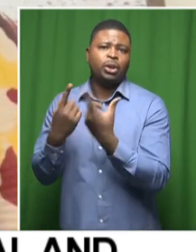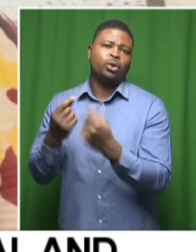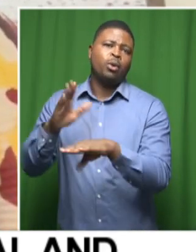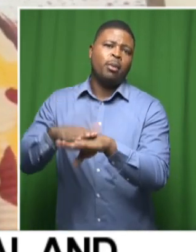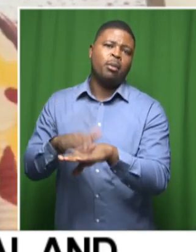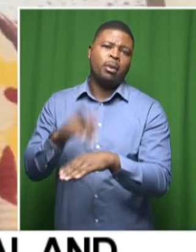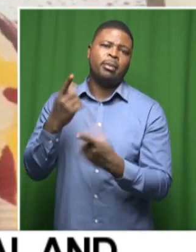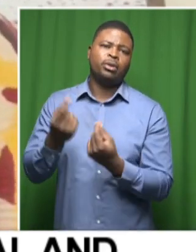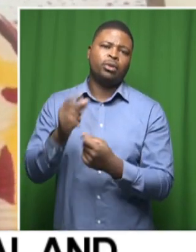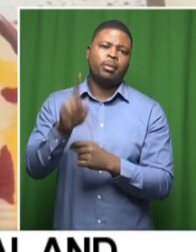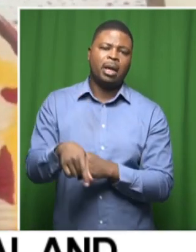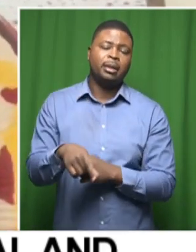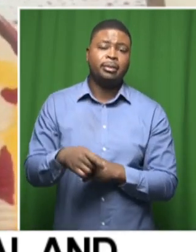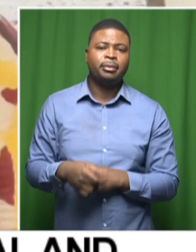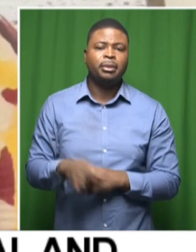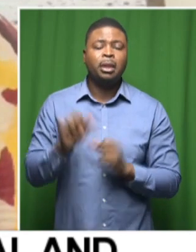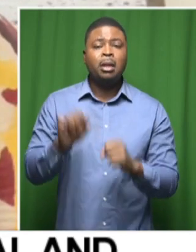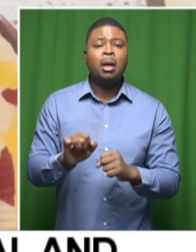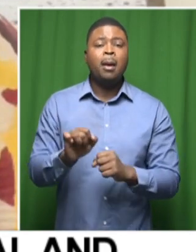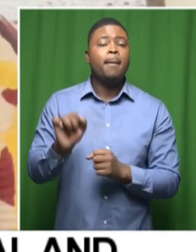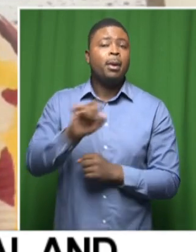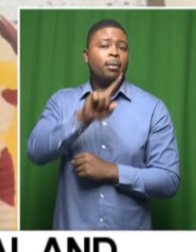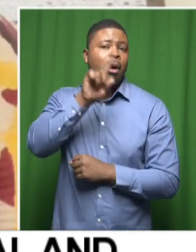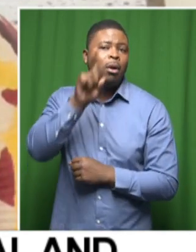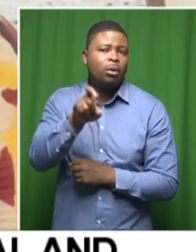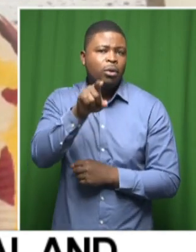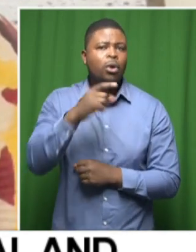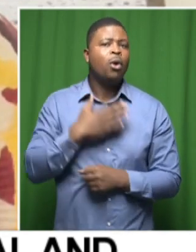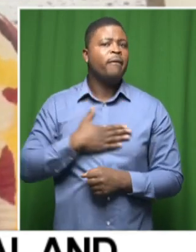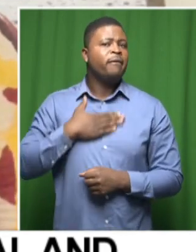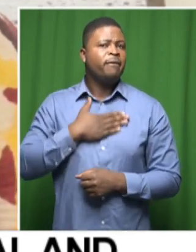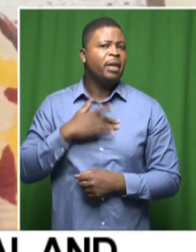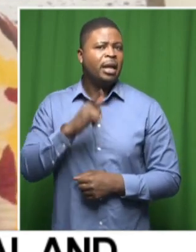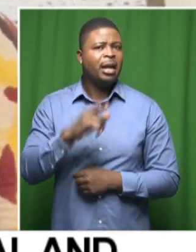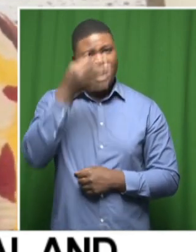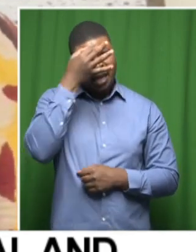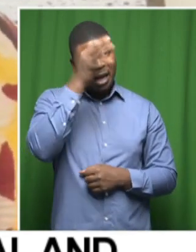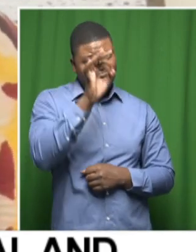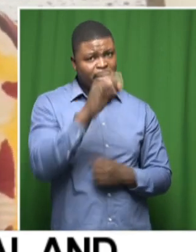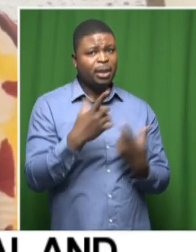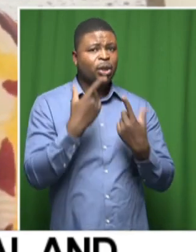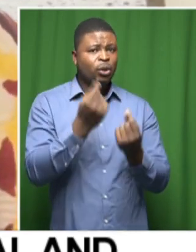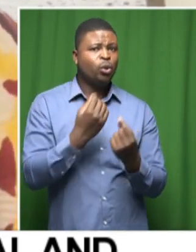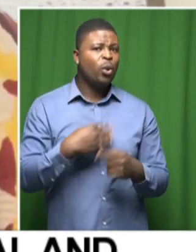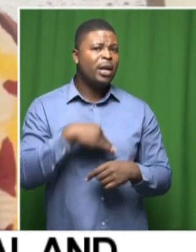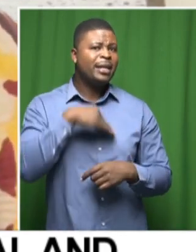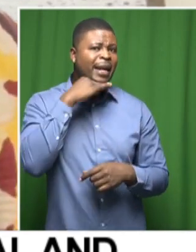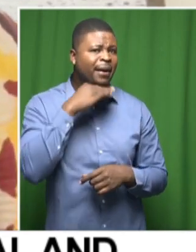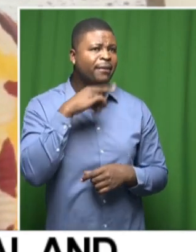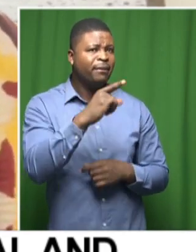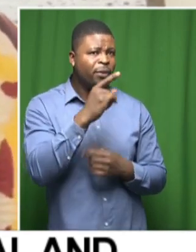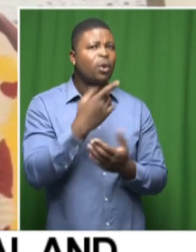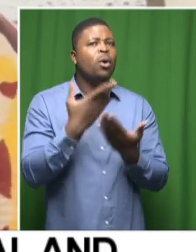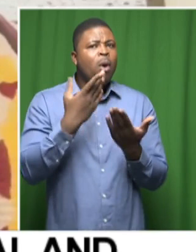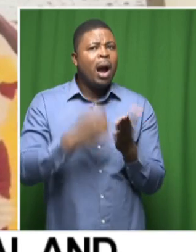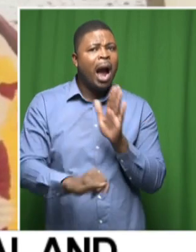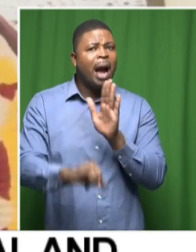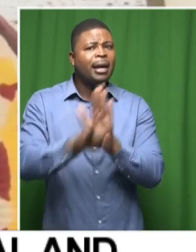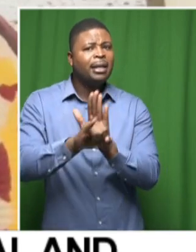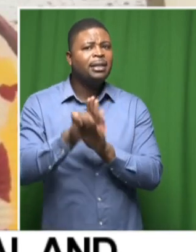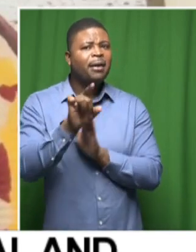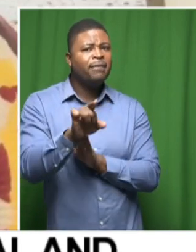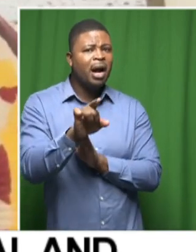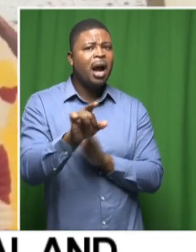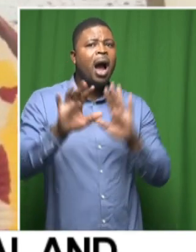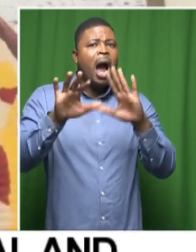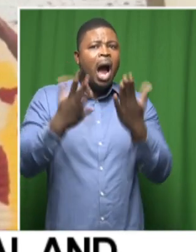two-pronged. Firstly, do you feel that government has done enough in terms of identifying how